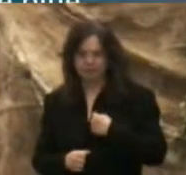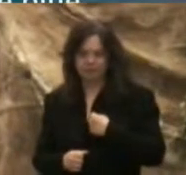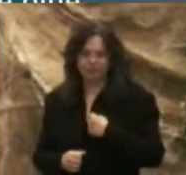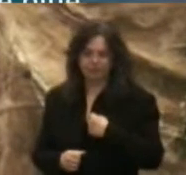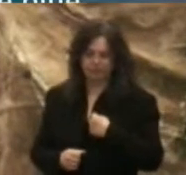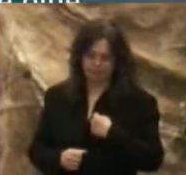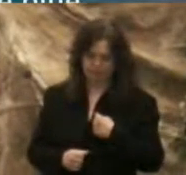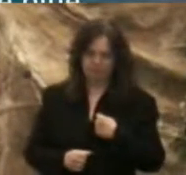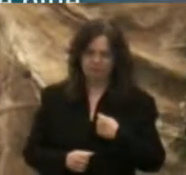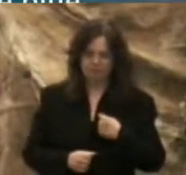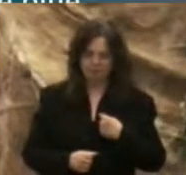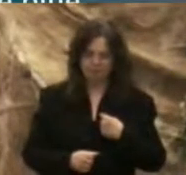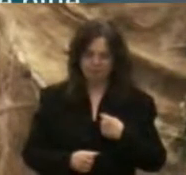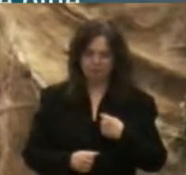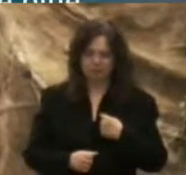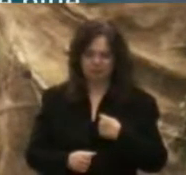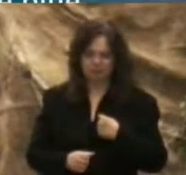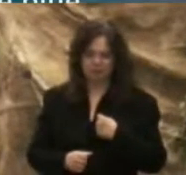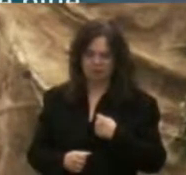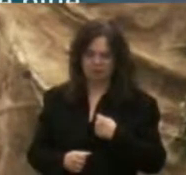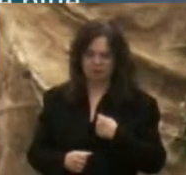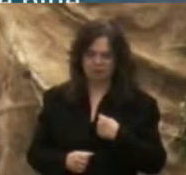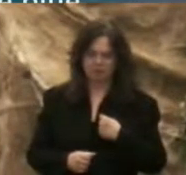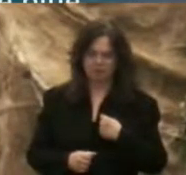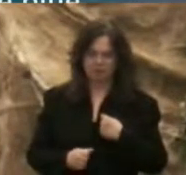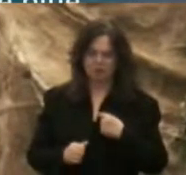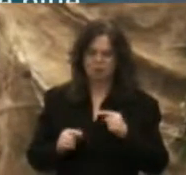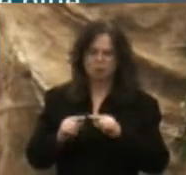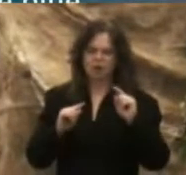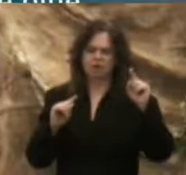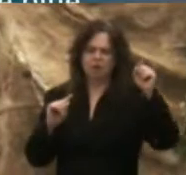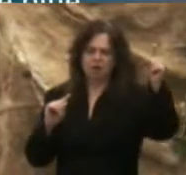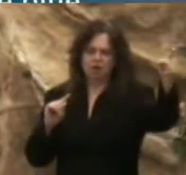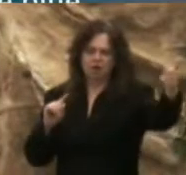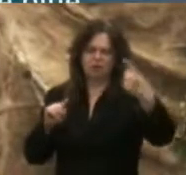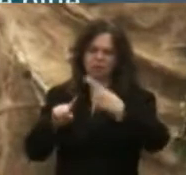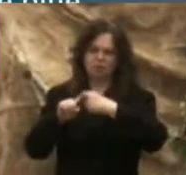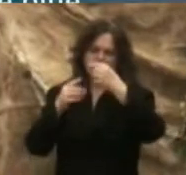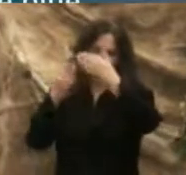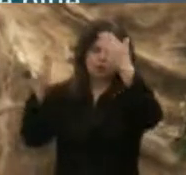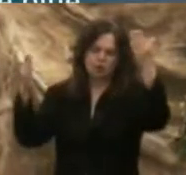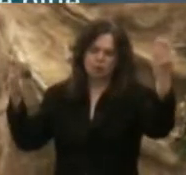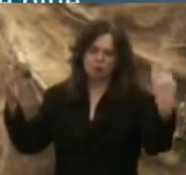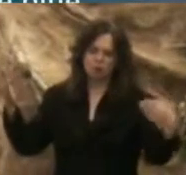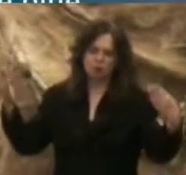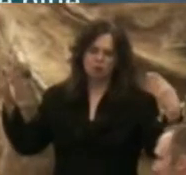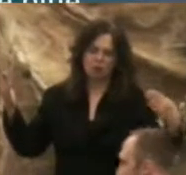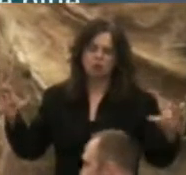Thank you.